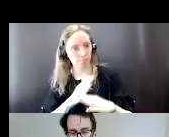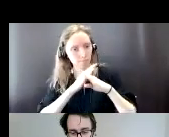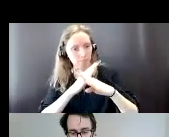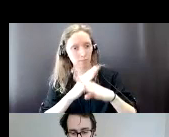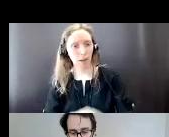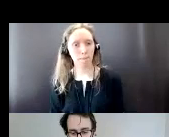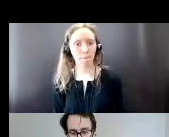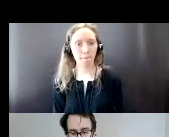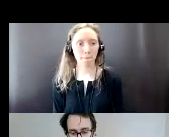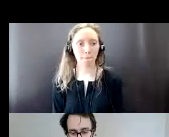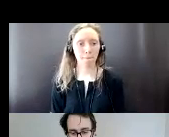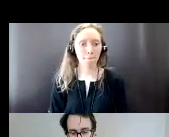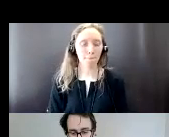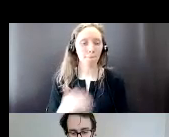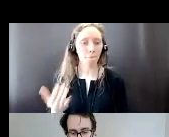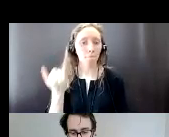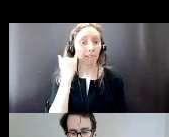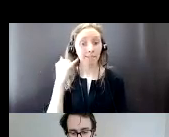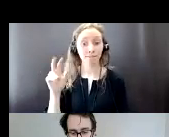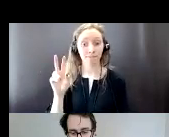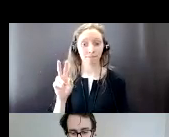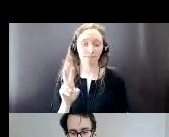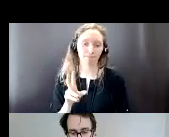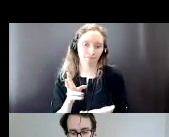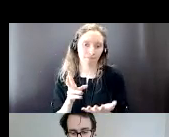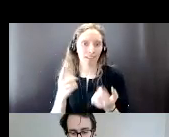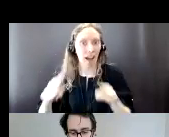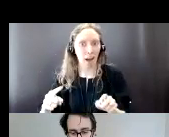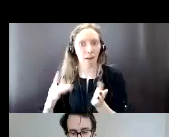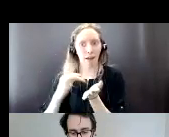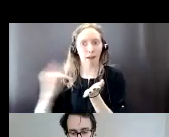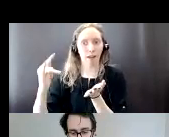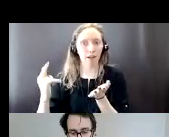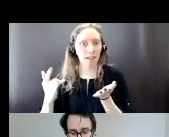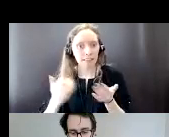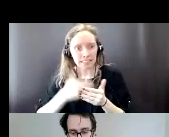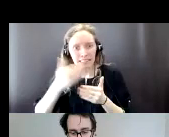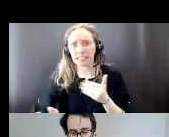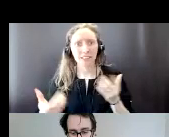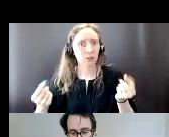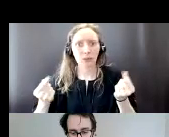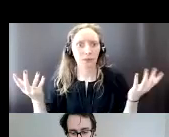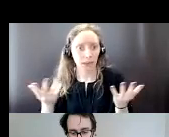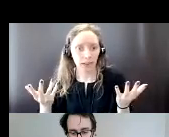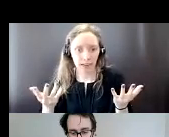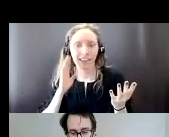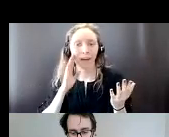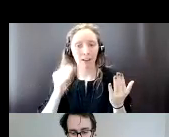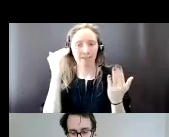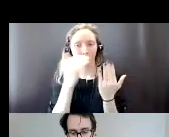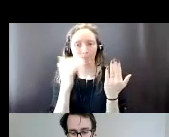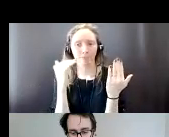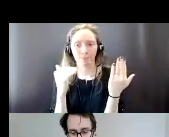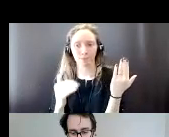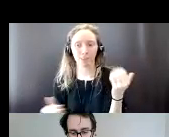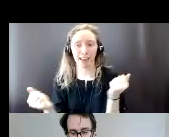So what to do if you're a victim? I won't go through all of the steps just because these steps